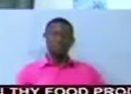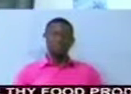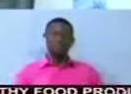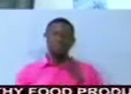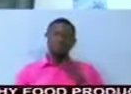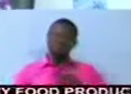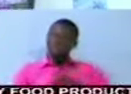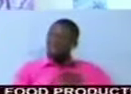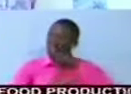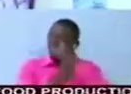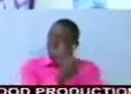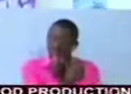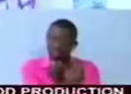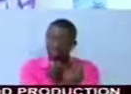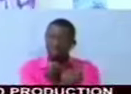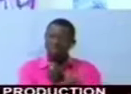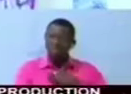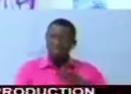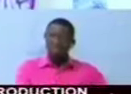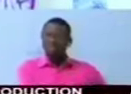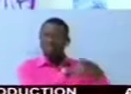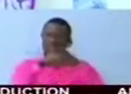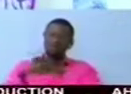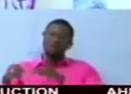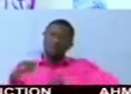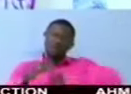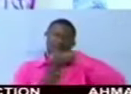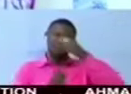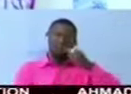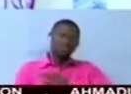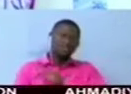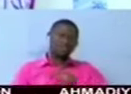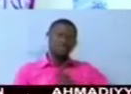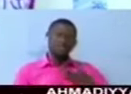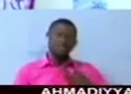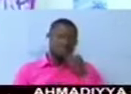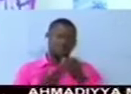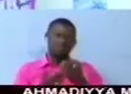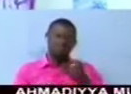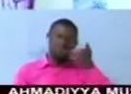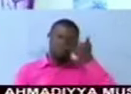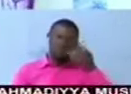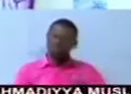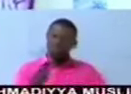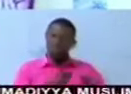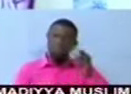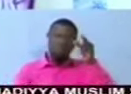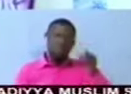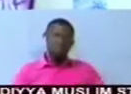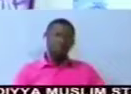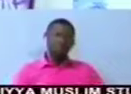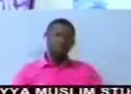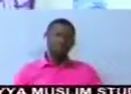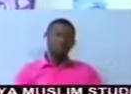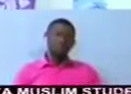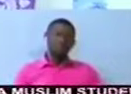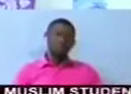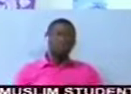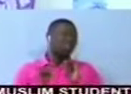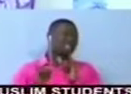Just to arrest me from my house and declare that I'm a drug dealer. And I spent almost